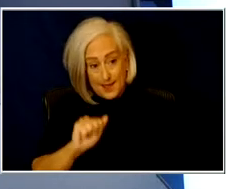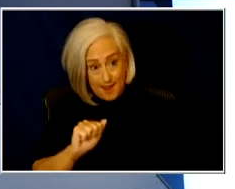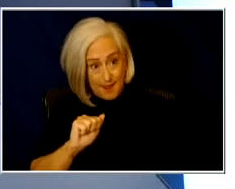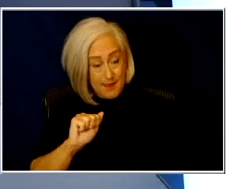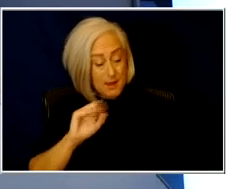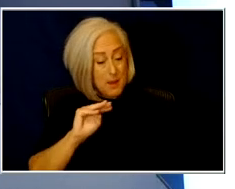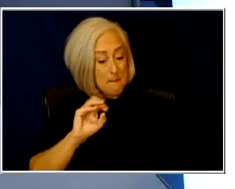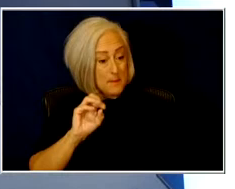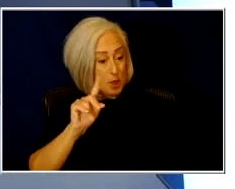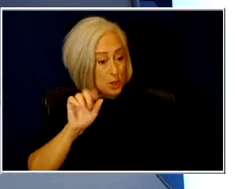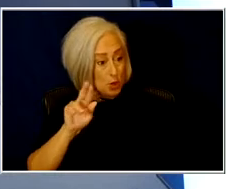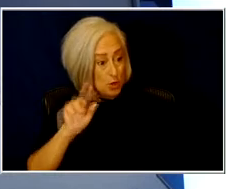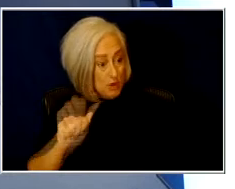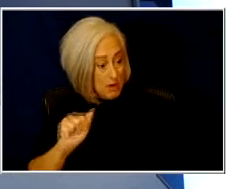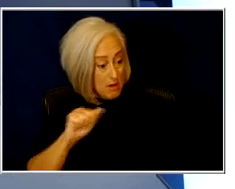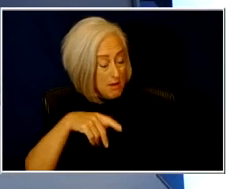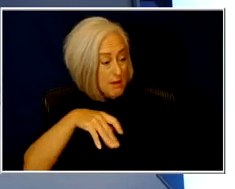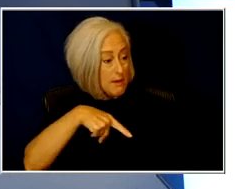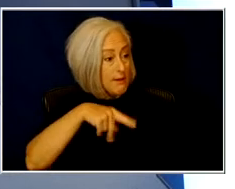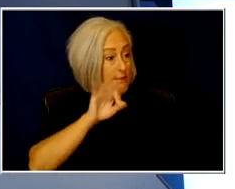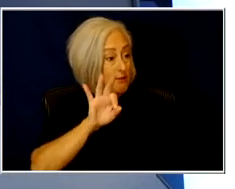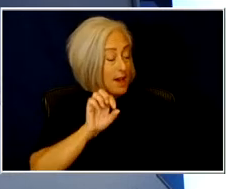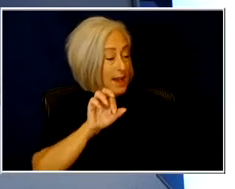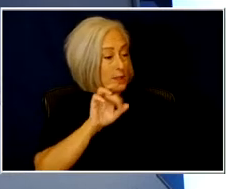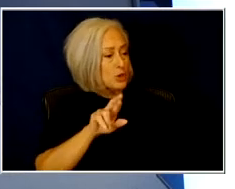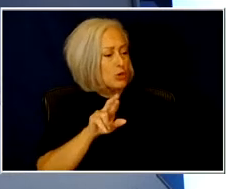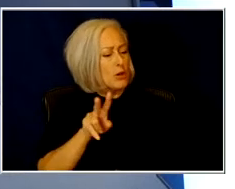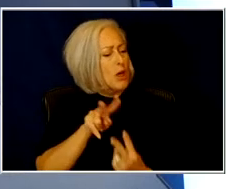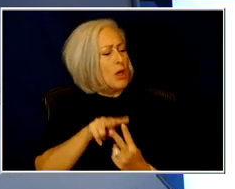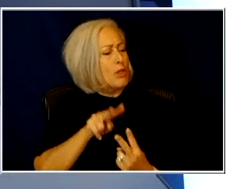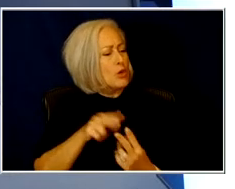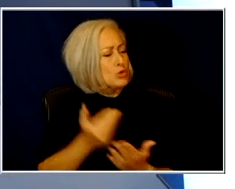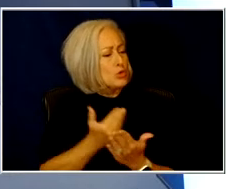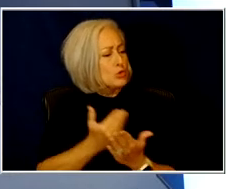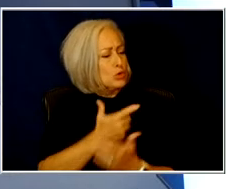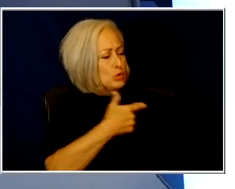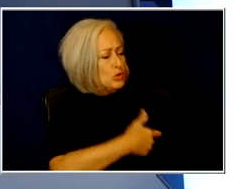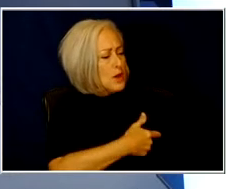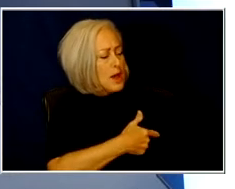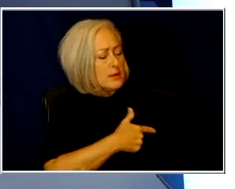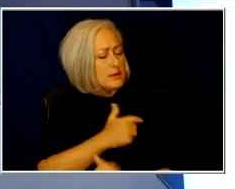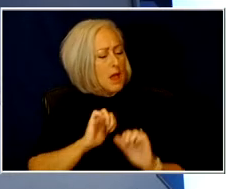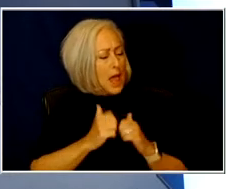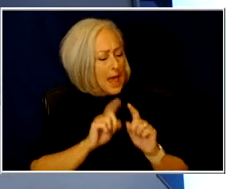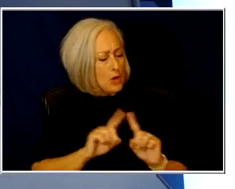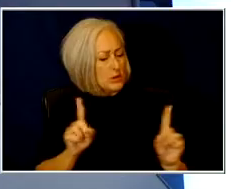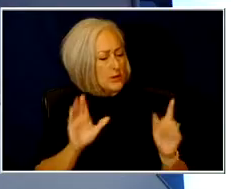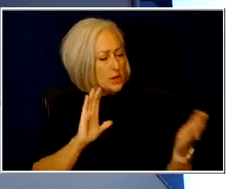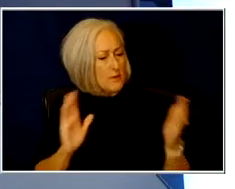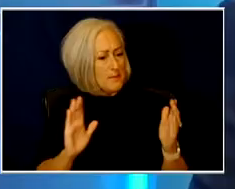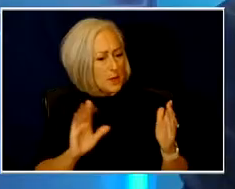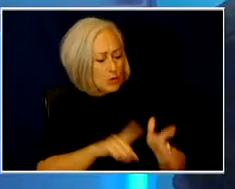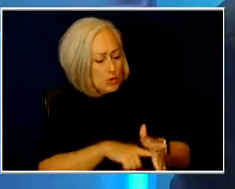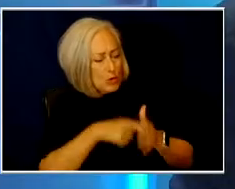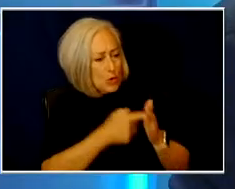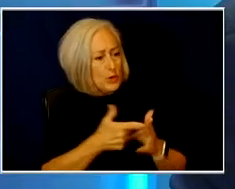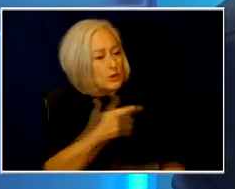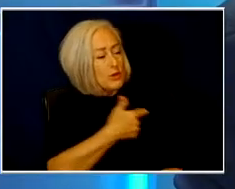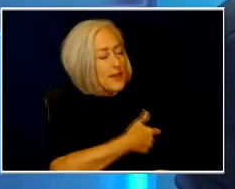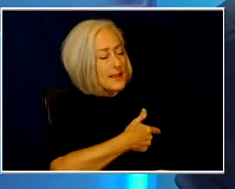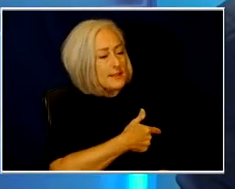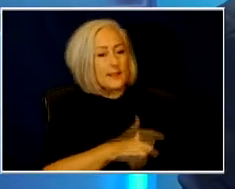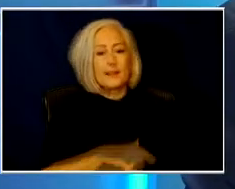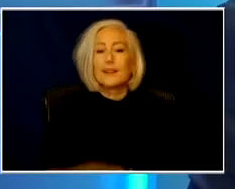they different from what we have been using since these mRNA vaccines have come into uh to practice yeah um and so Dana I